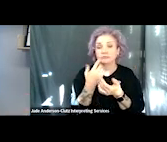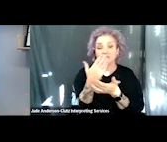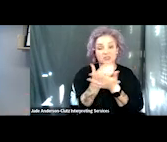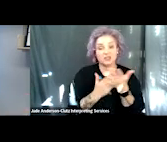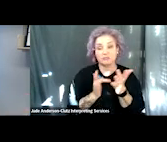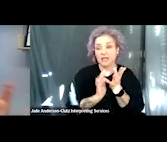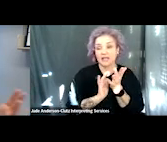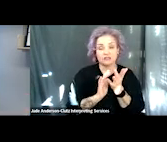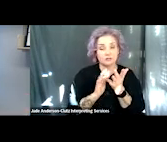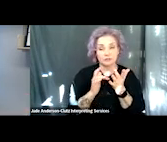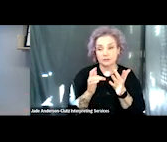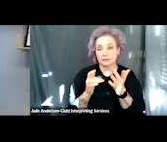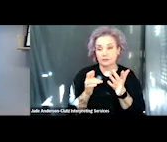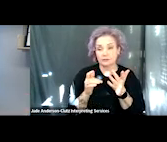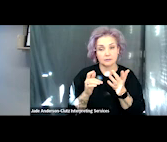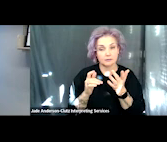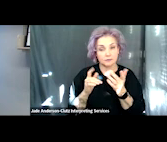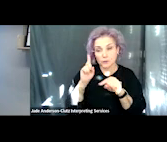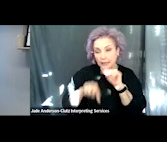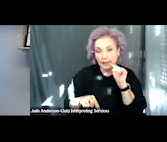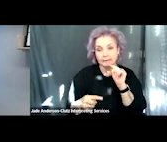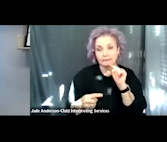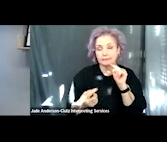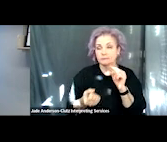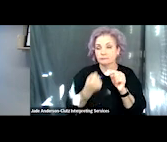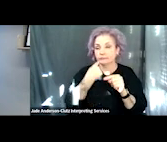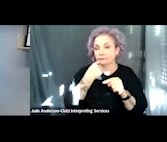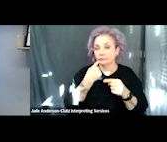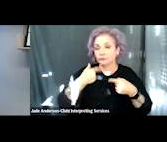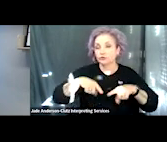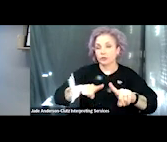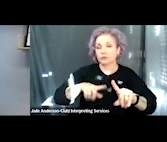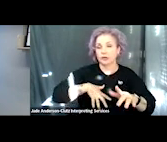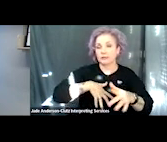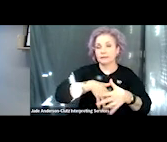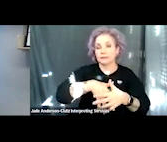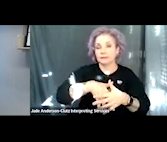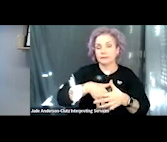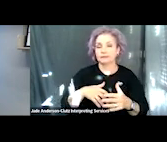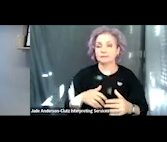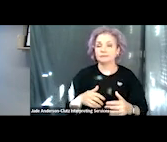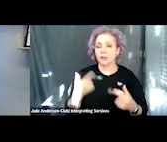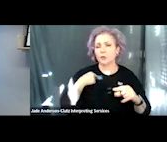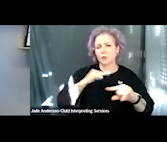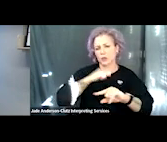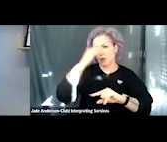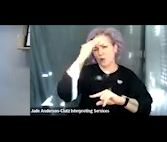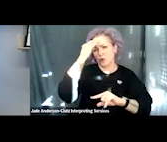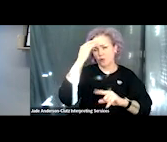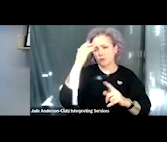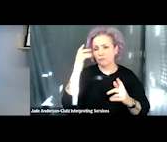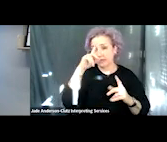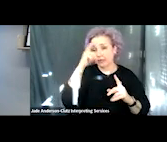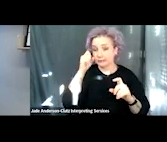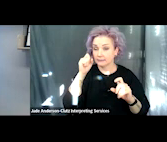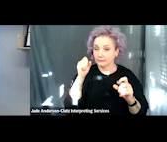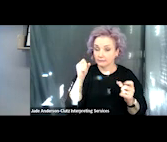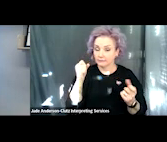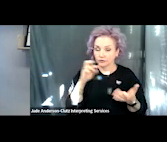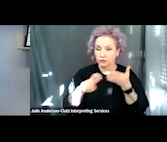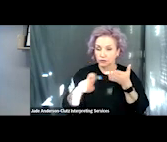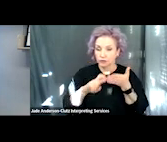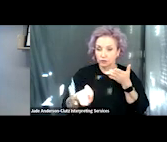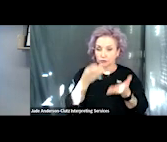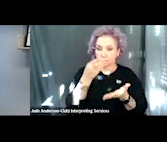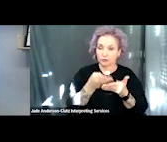take them, or you shouldn't be taking them during pregnancy. And so we know that these things can affect